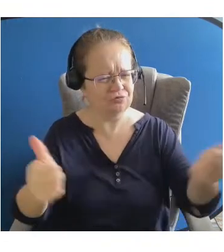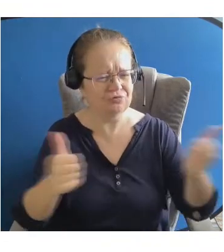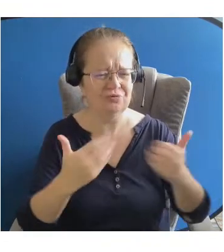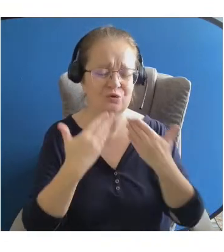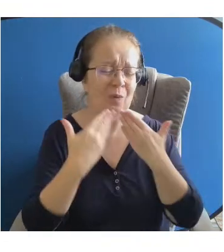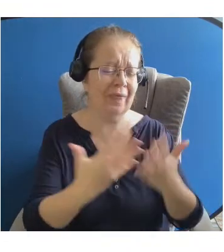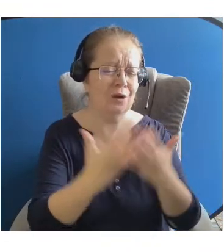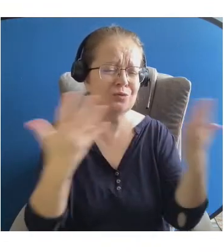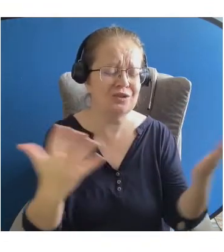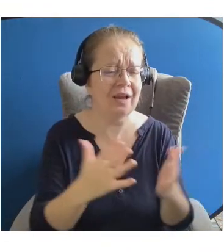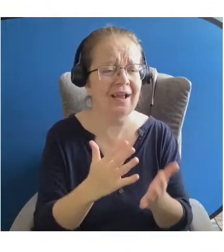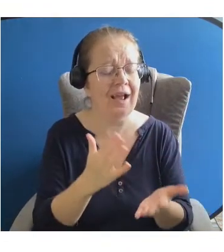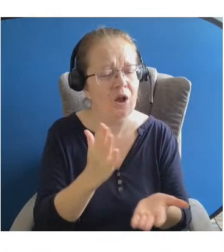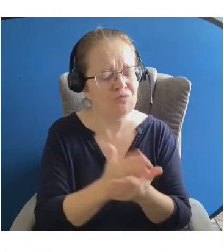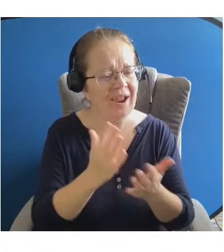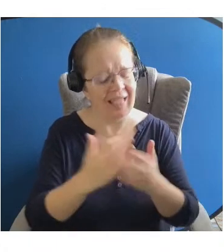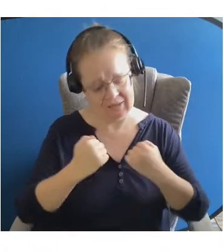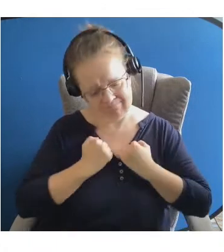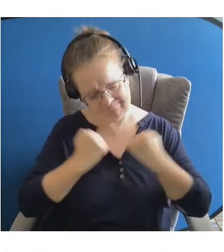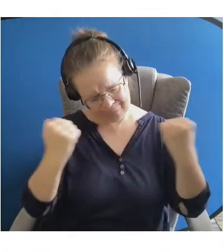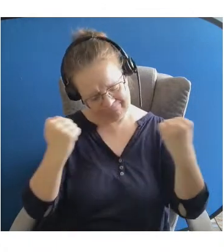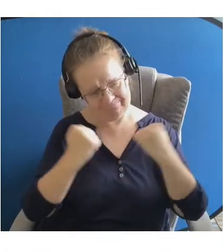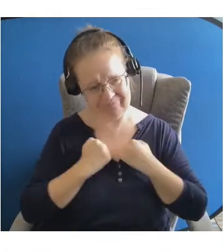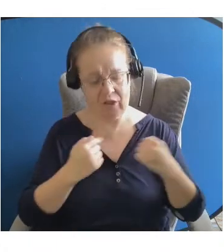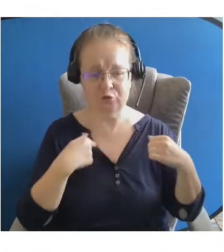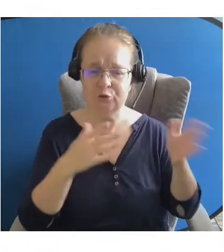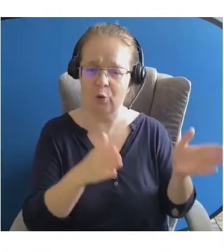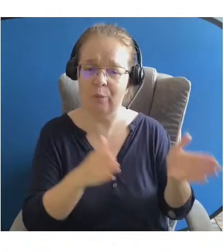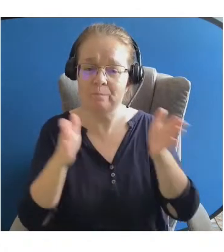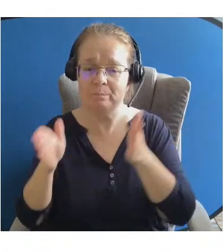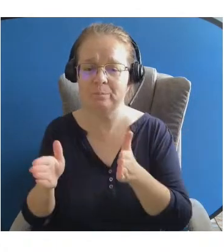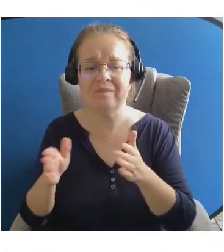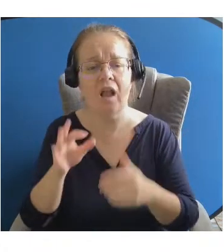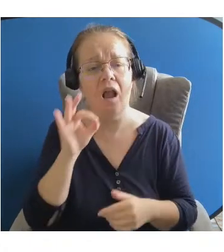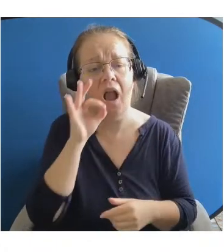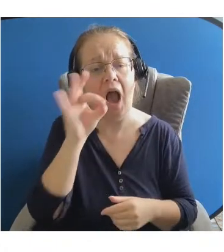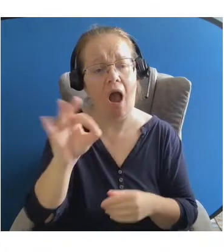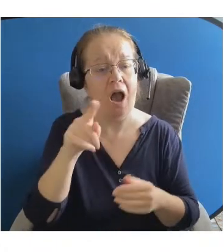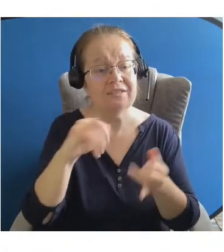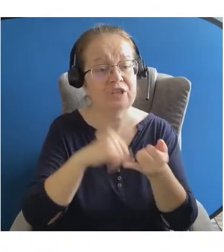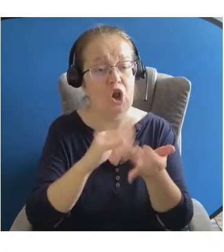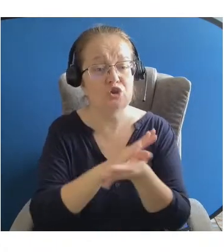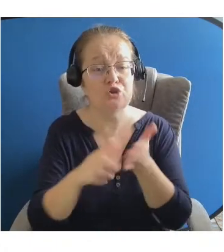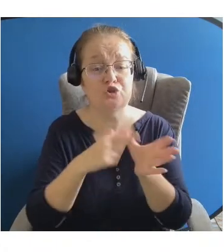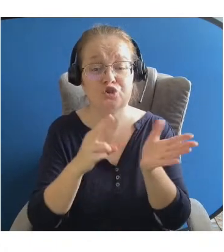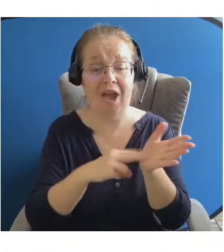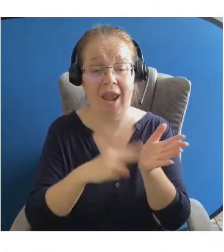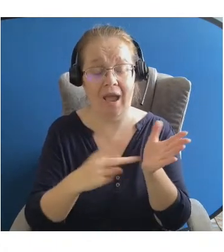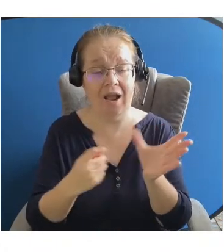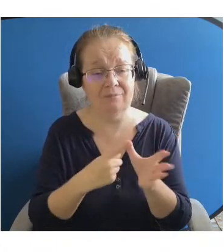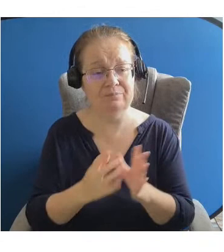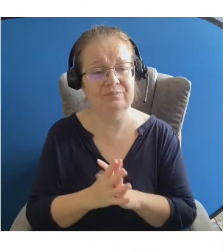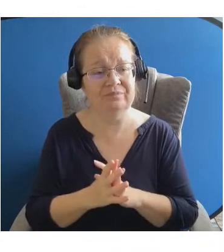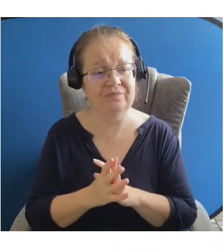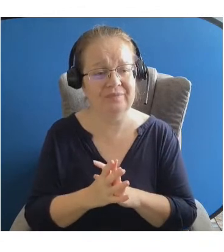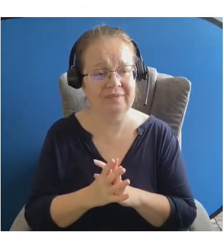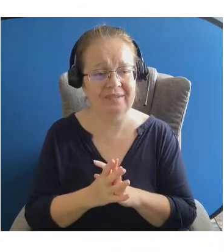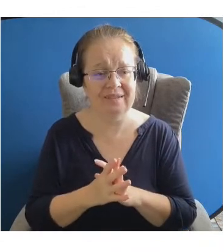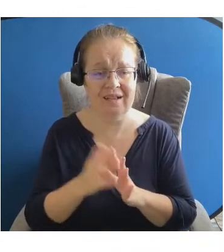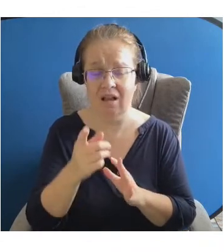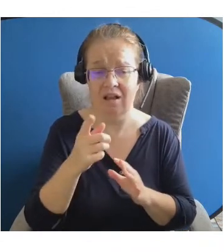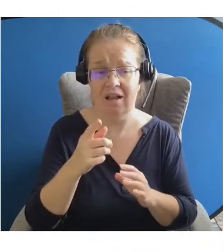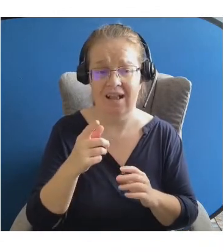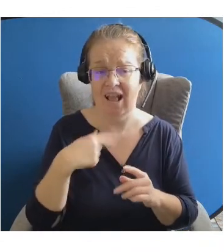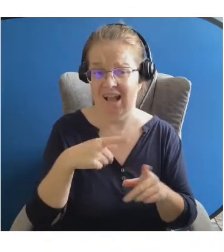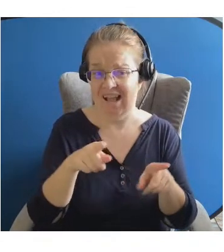much. Really insightful. I'm going to move on then in that case to Shanna. And Shanna, again, if you don't mind, I'm going to